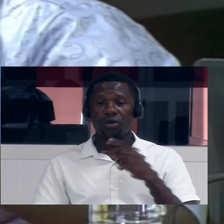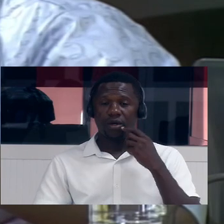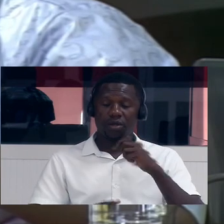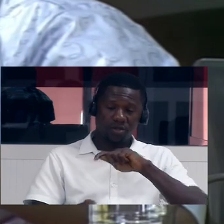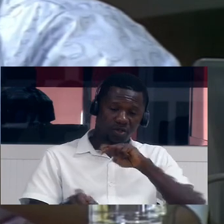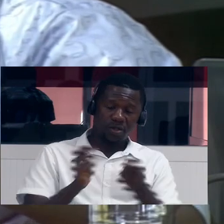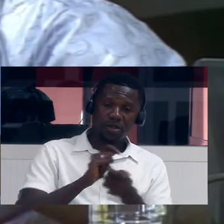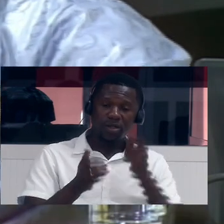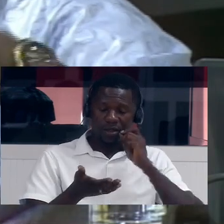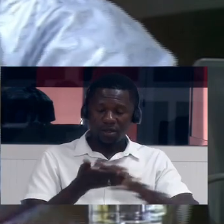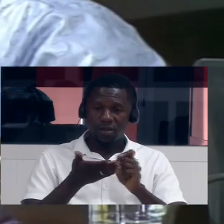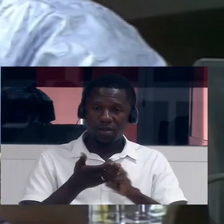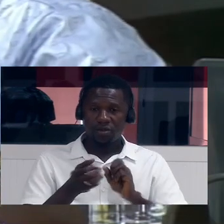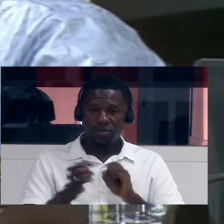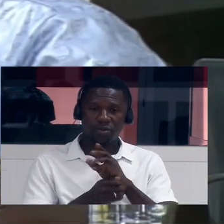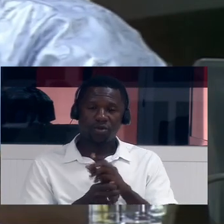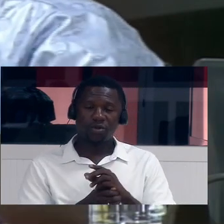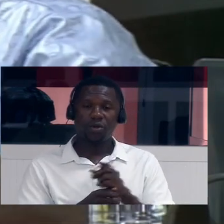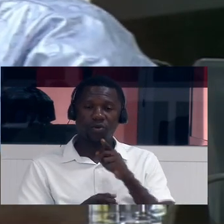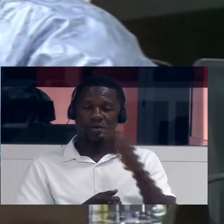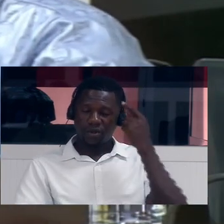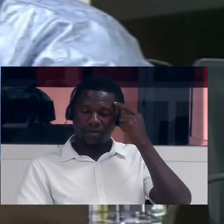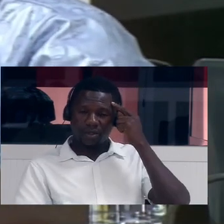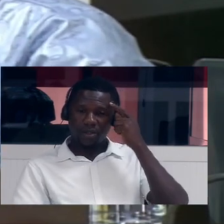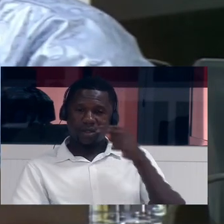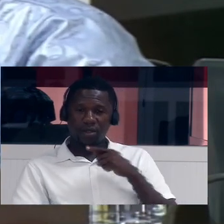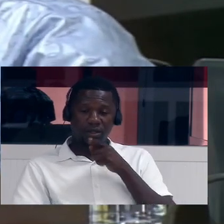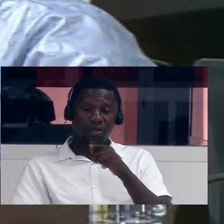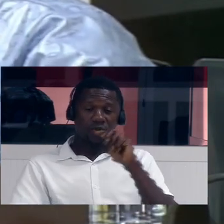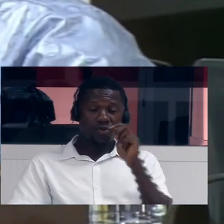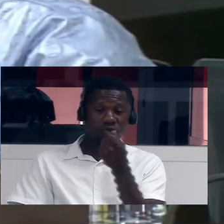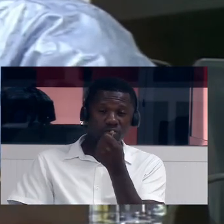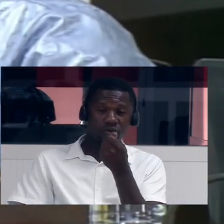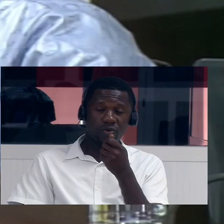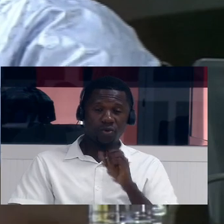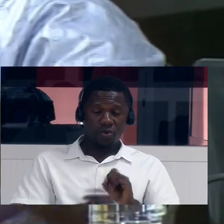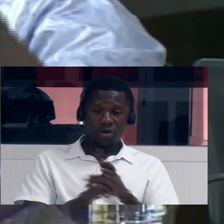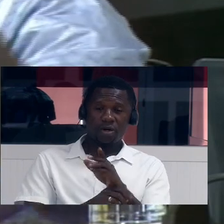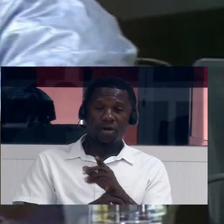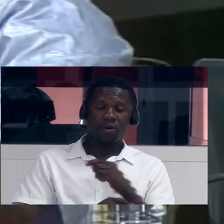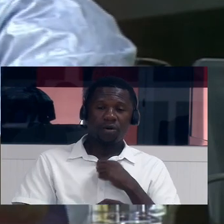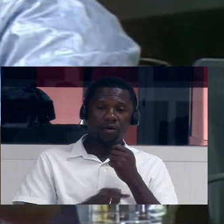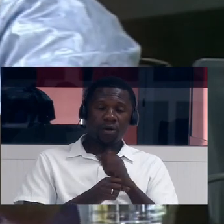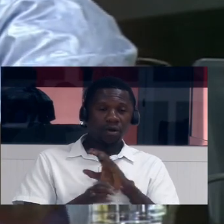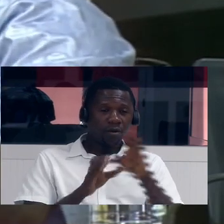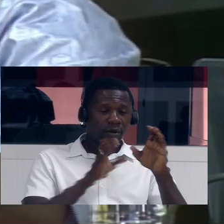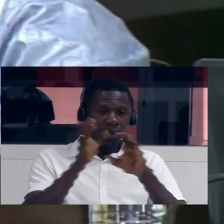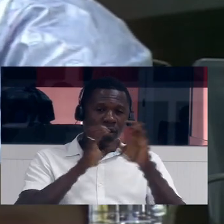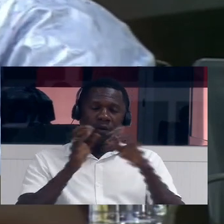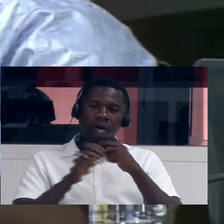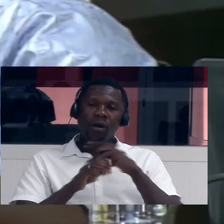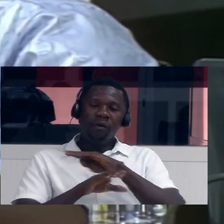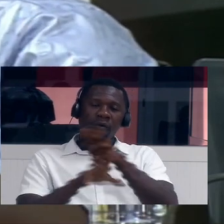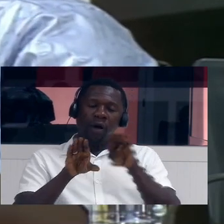orders, you would imagine that this new information, this new order, would be communicated to the forces